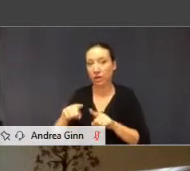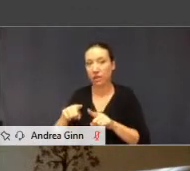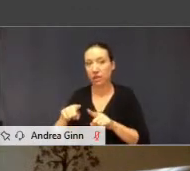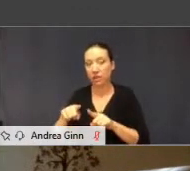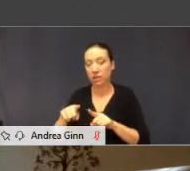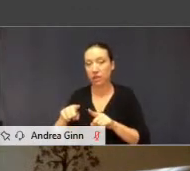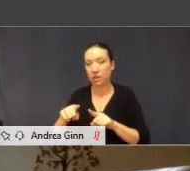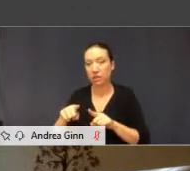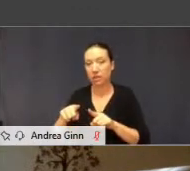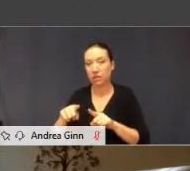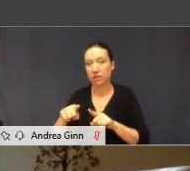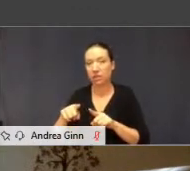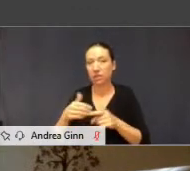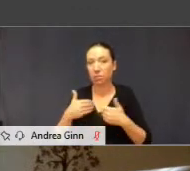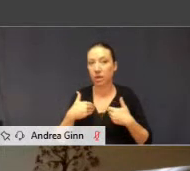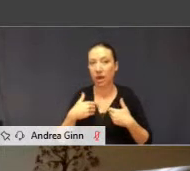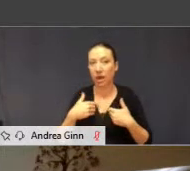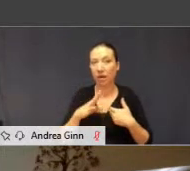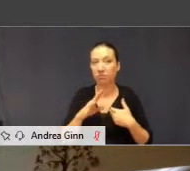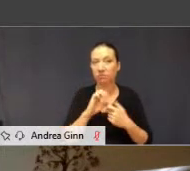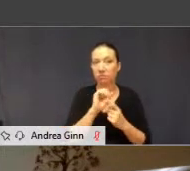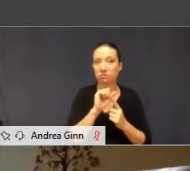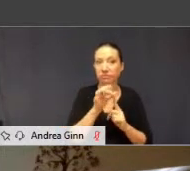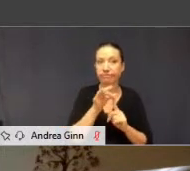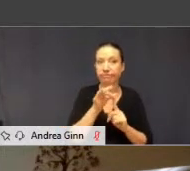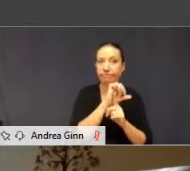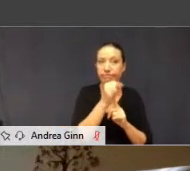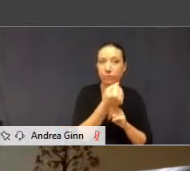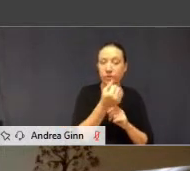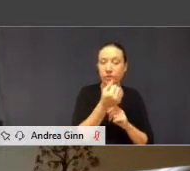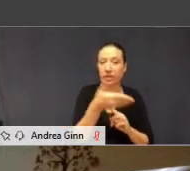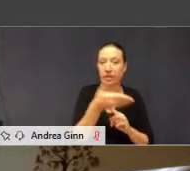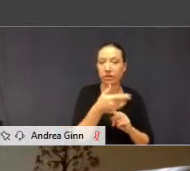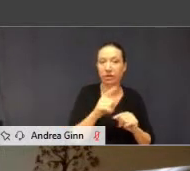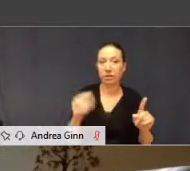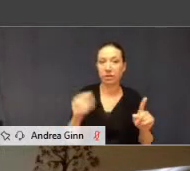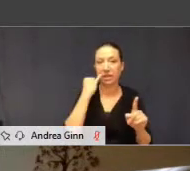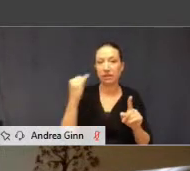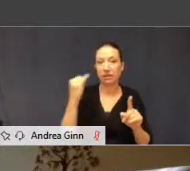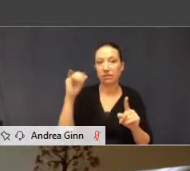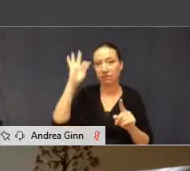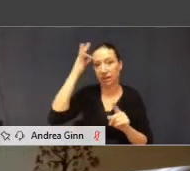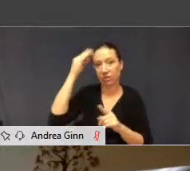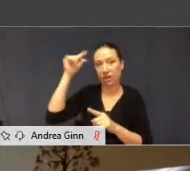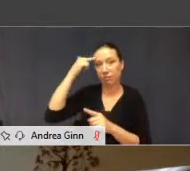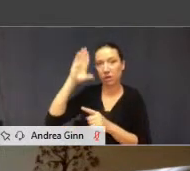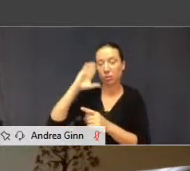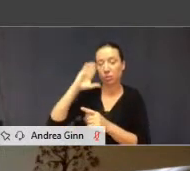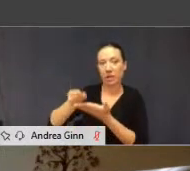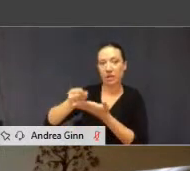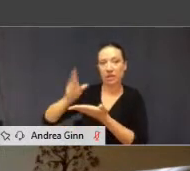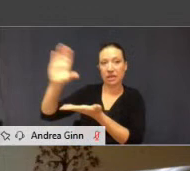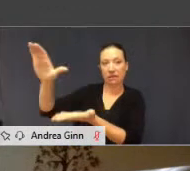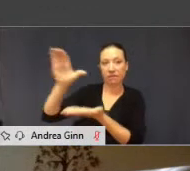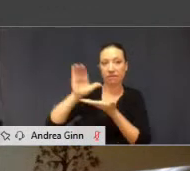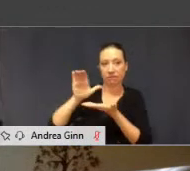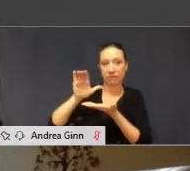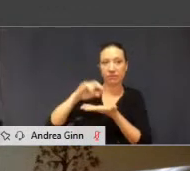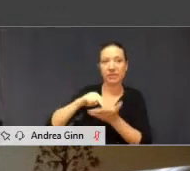extenuating circumstances here, is that in order for us to get money from the federal government, we are actually